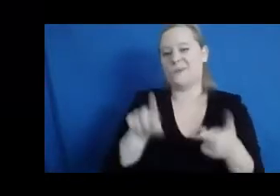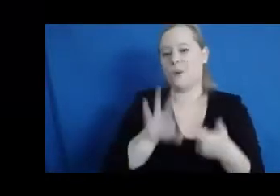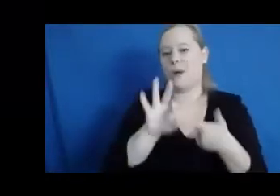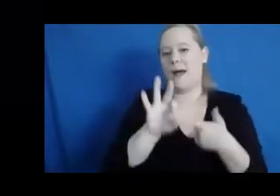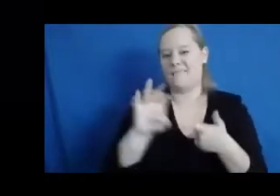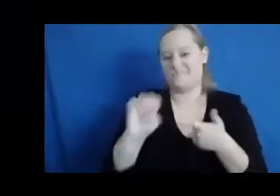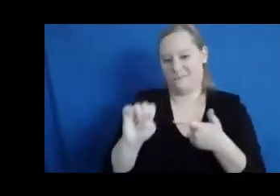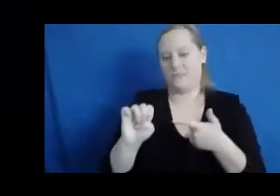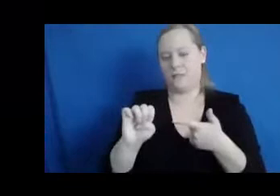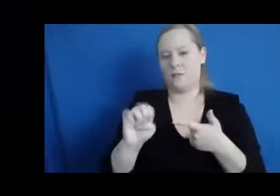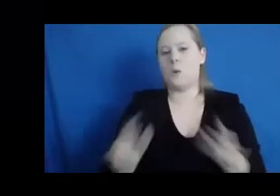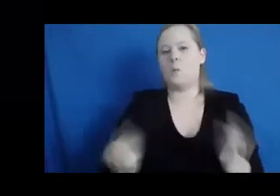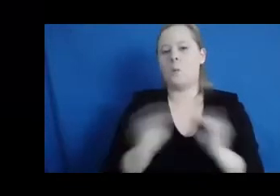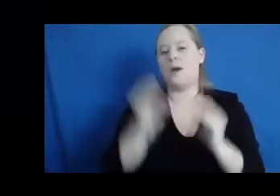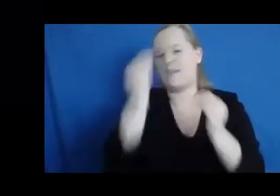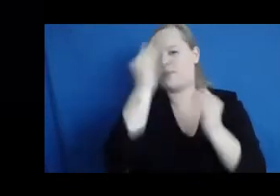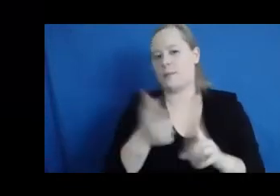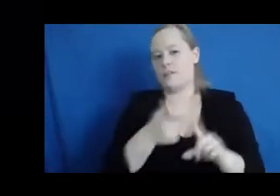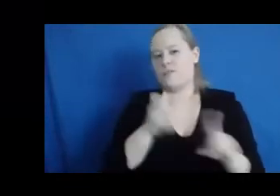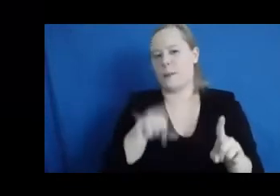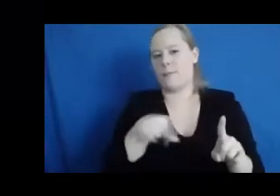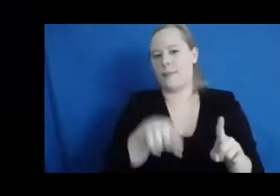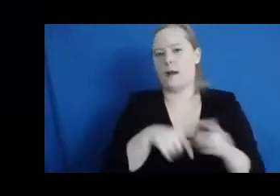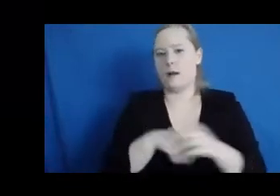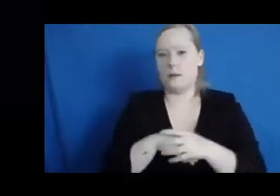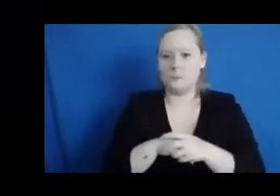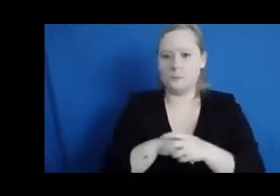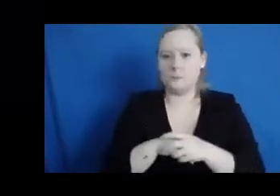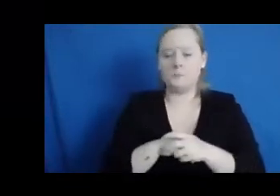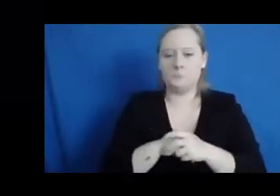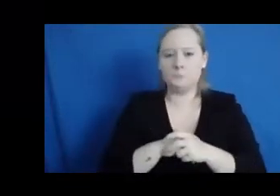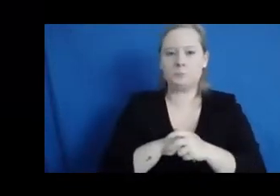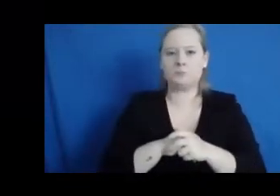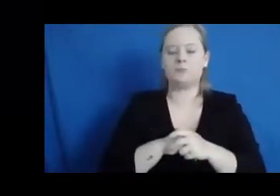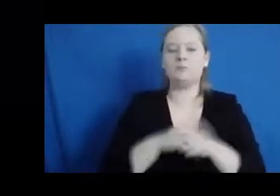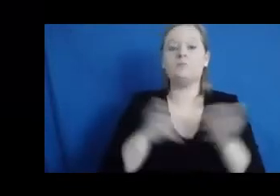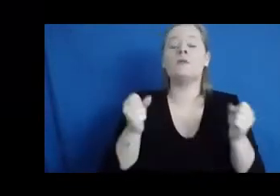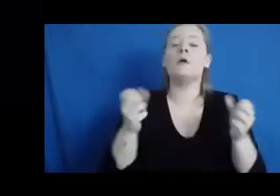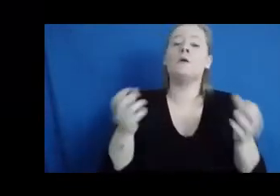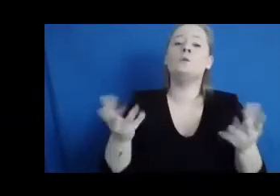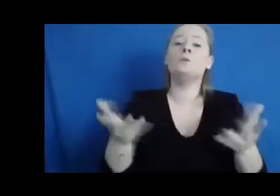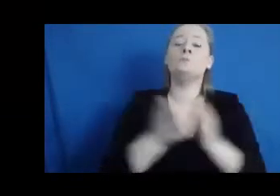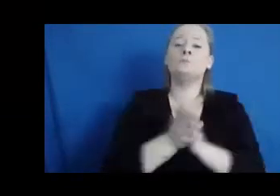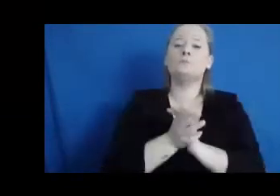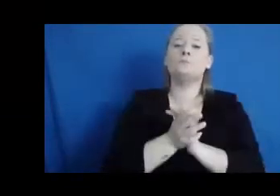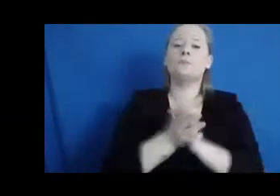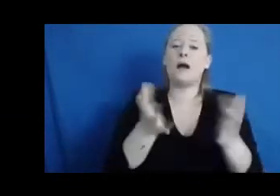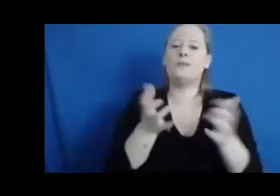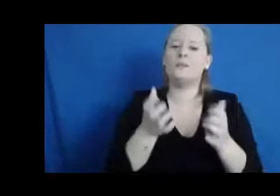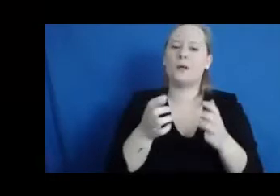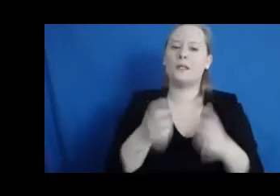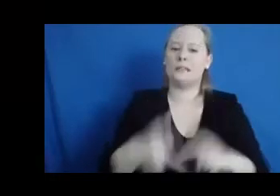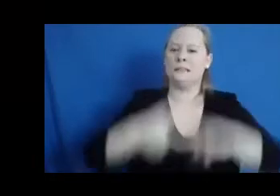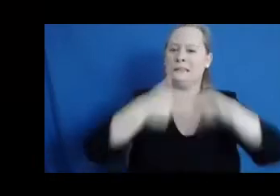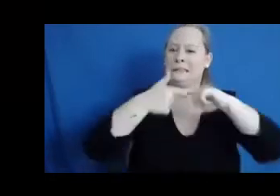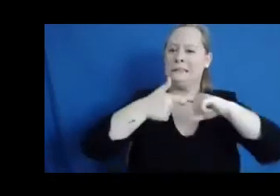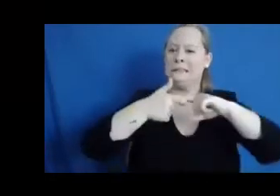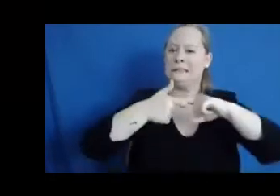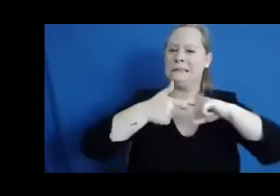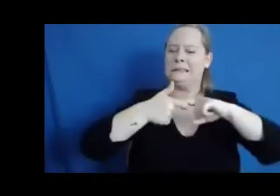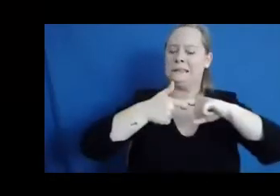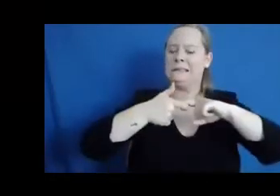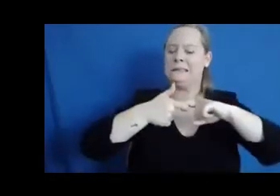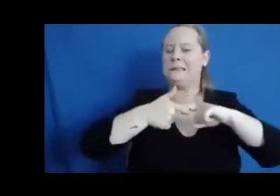more information about what that is being sourced from. So I wanted to just pause on this slide for a moment and kind of